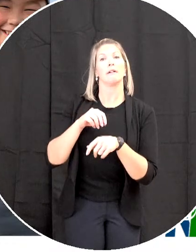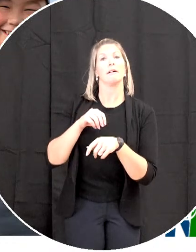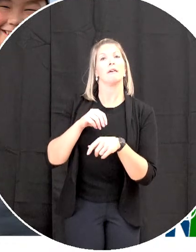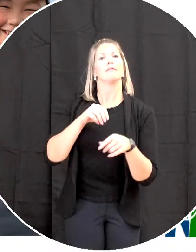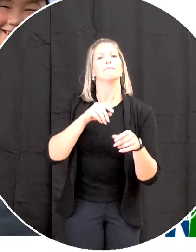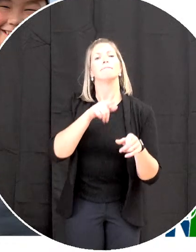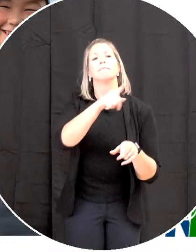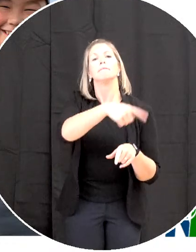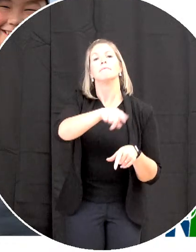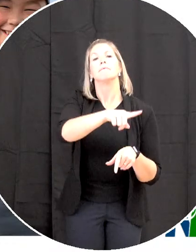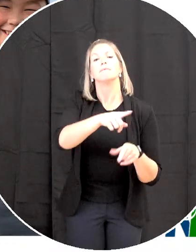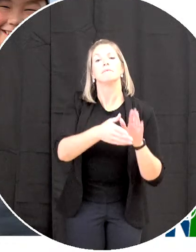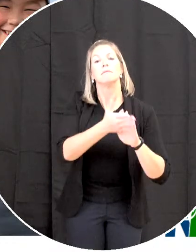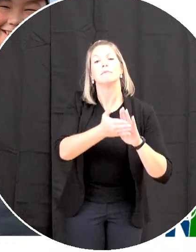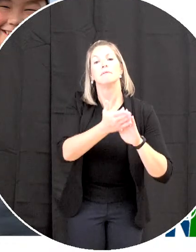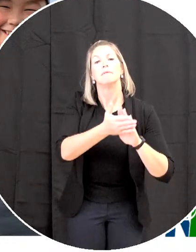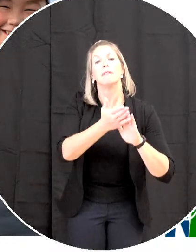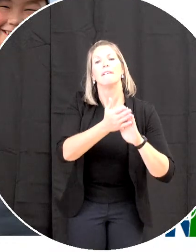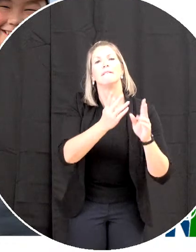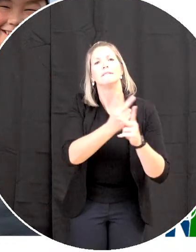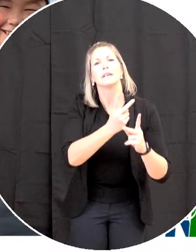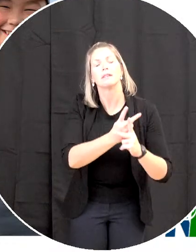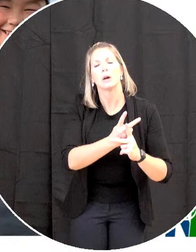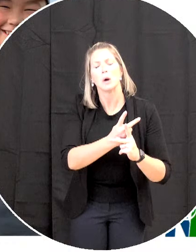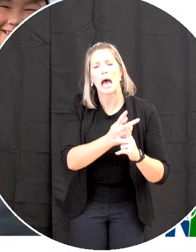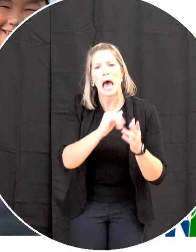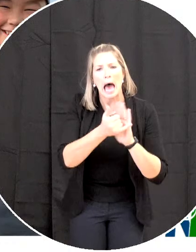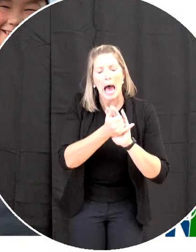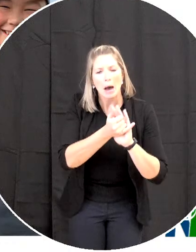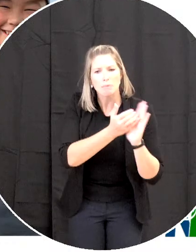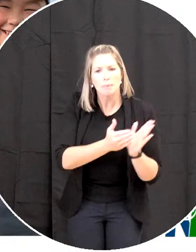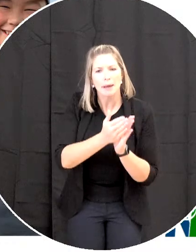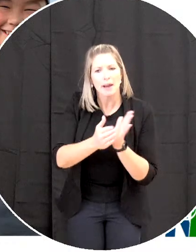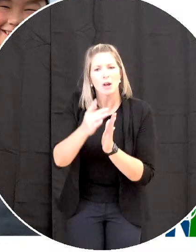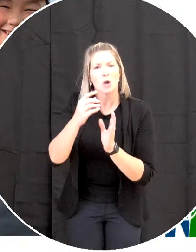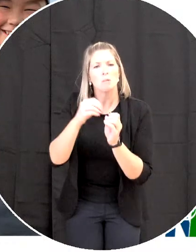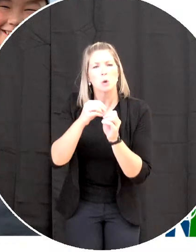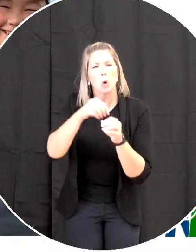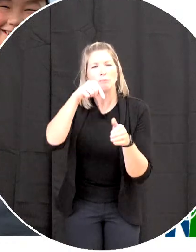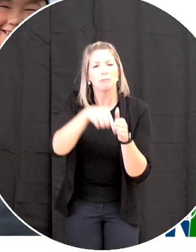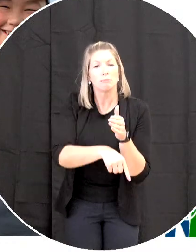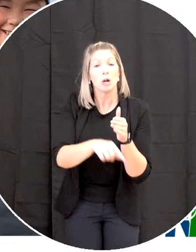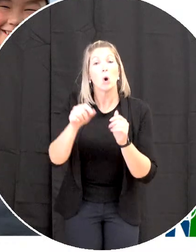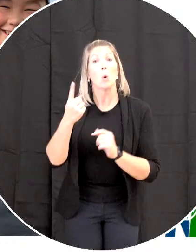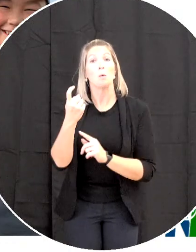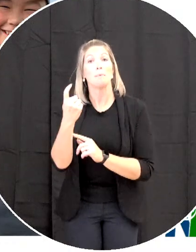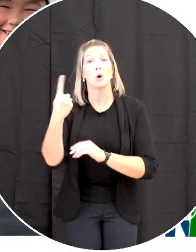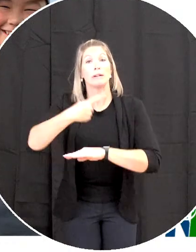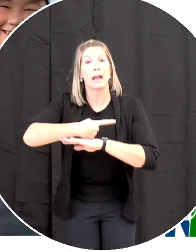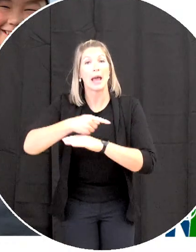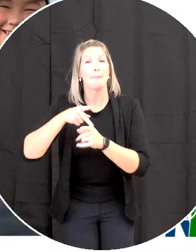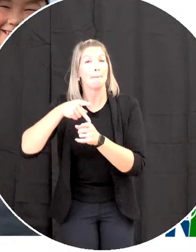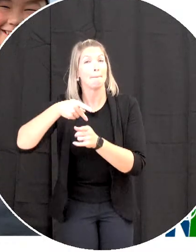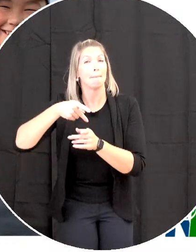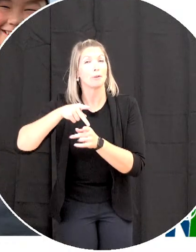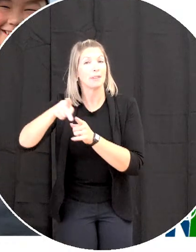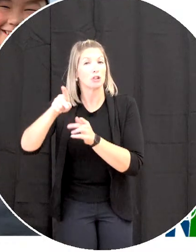been given a couple of days of in-depth preparation. There will be another day in October, and these folks will